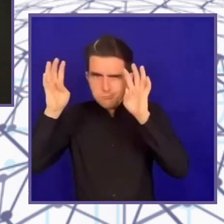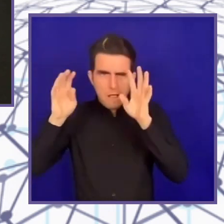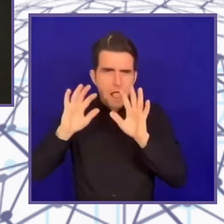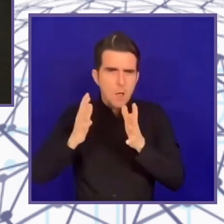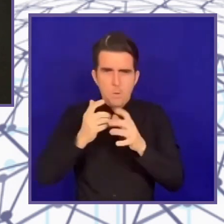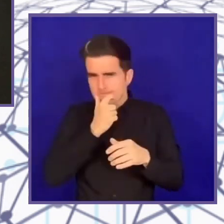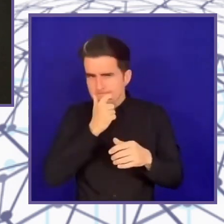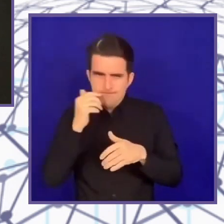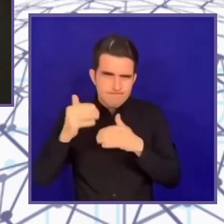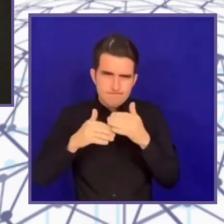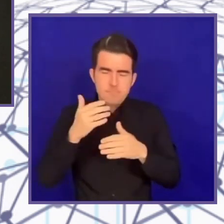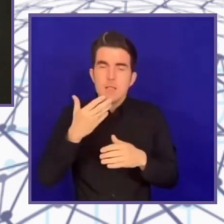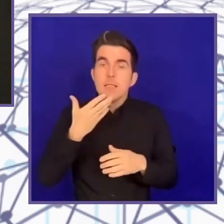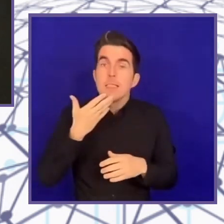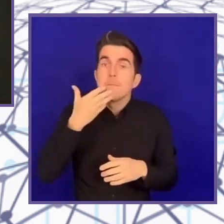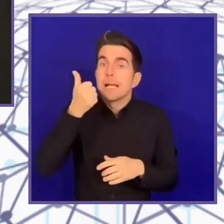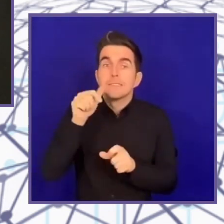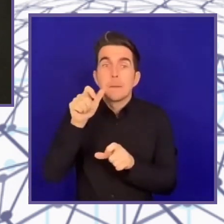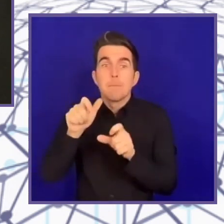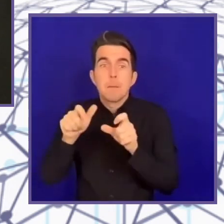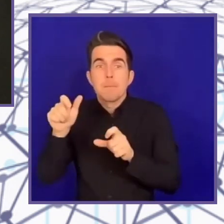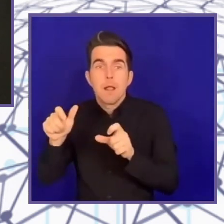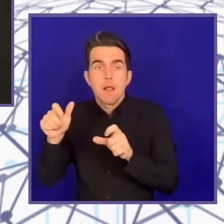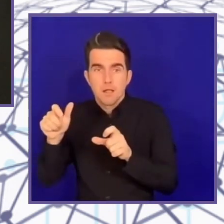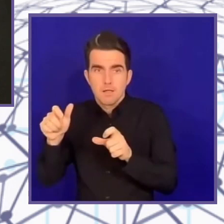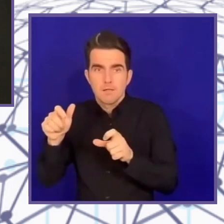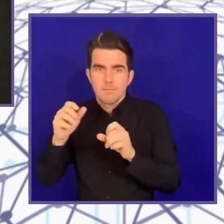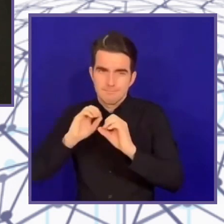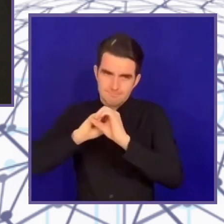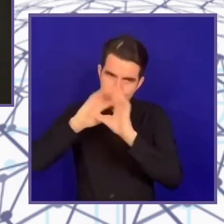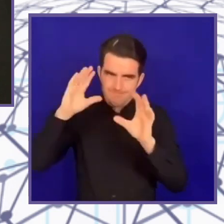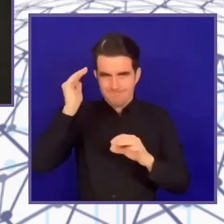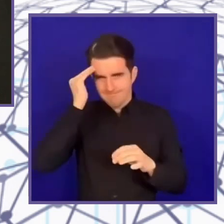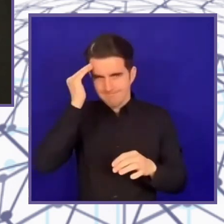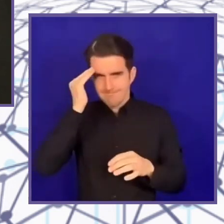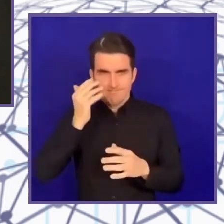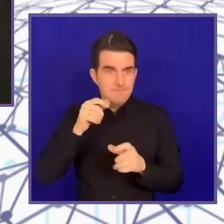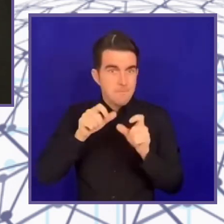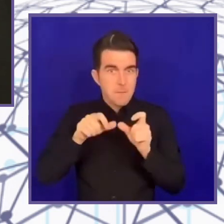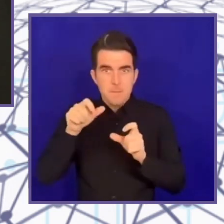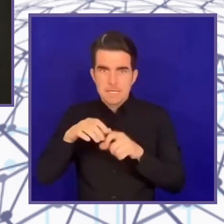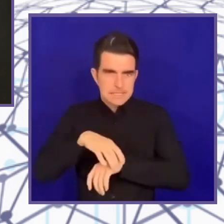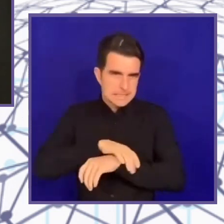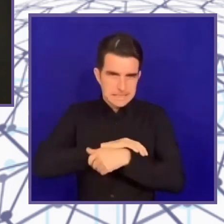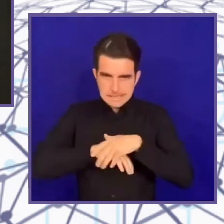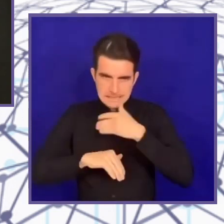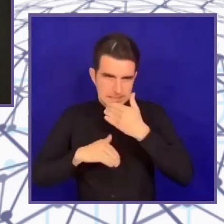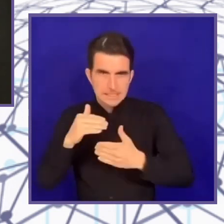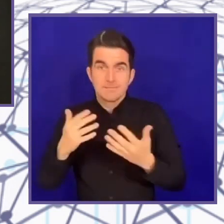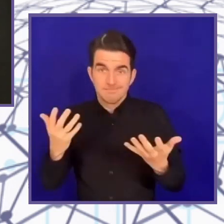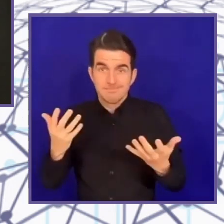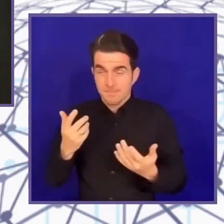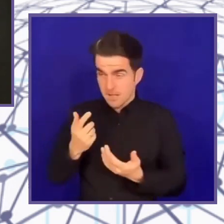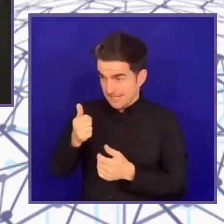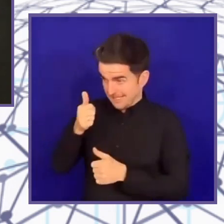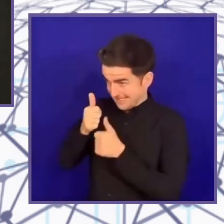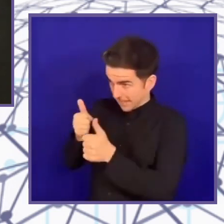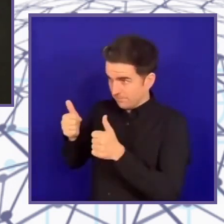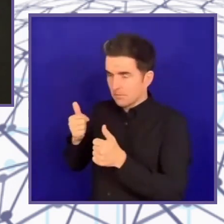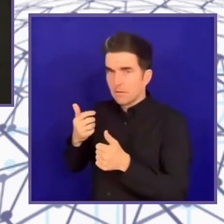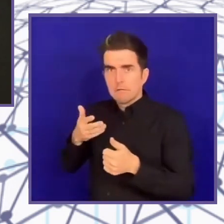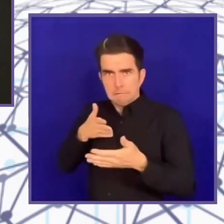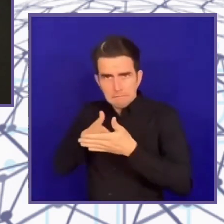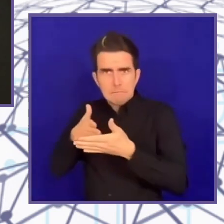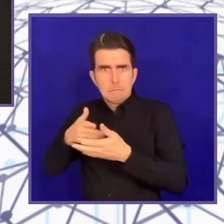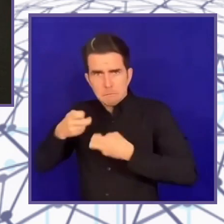the funding, if the funding are only limited to the educational institutions, how would you incorporate those people